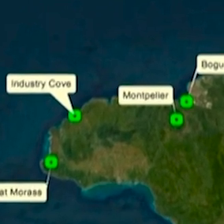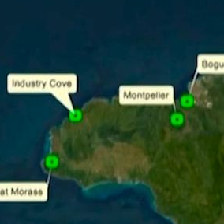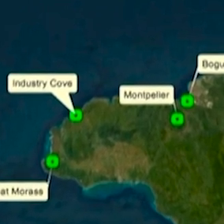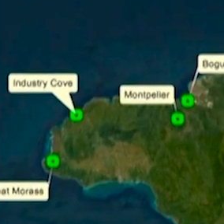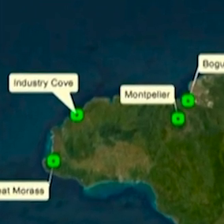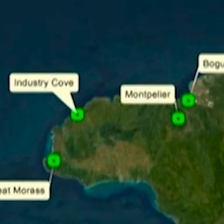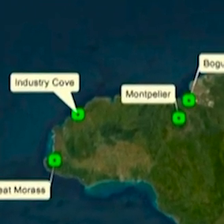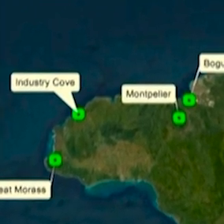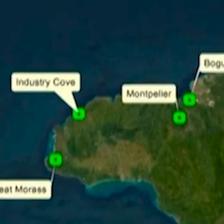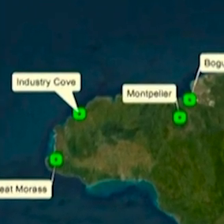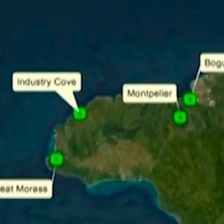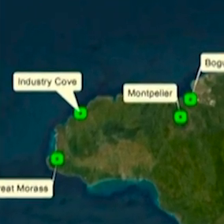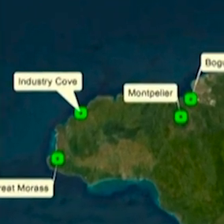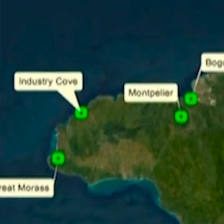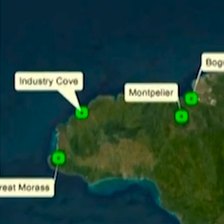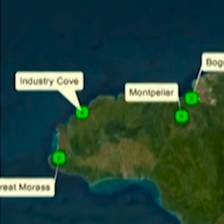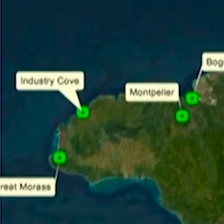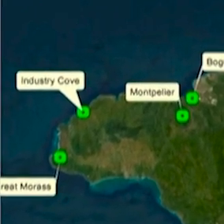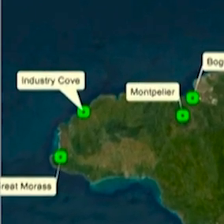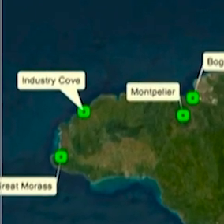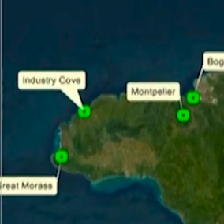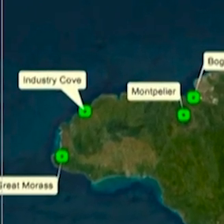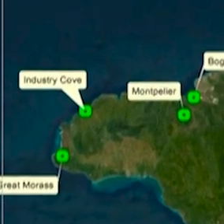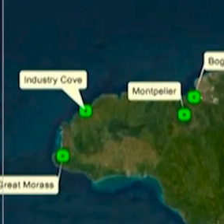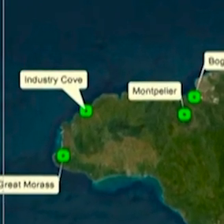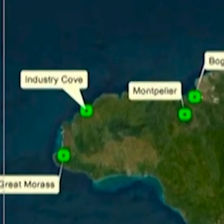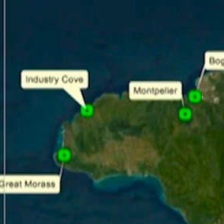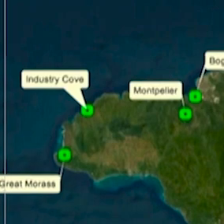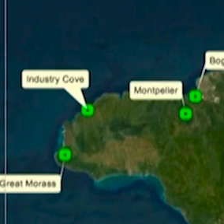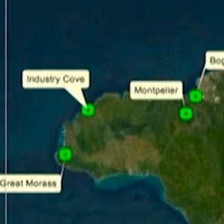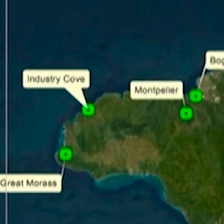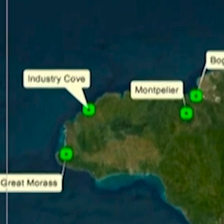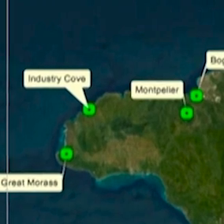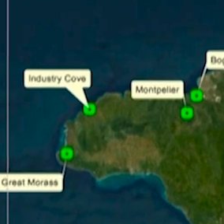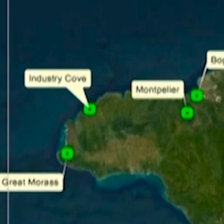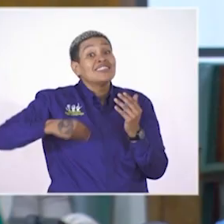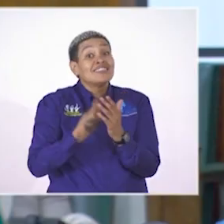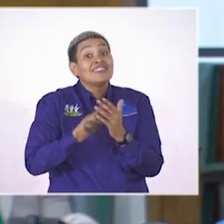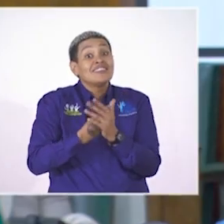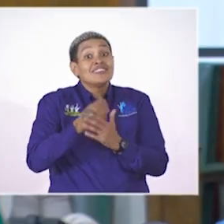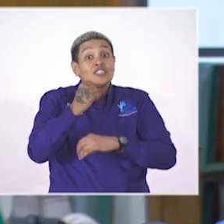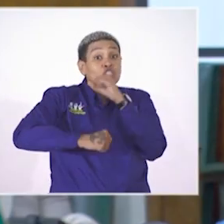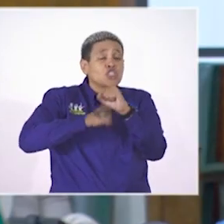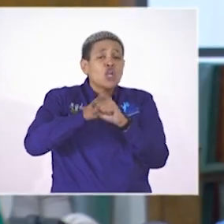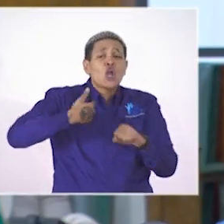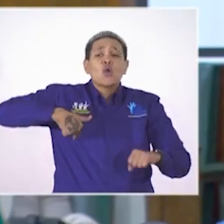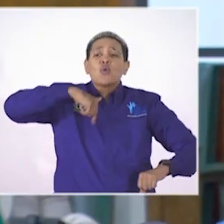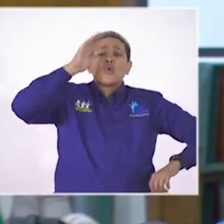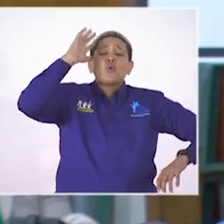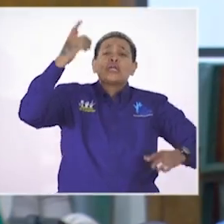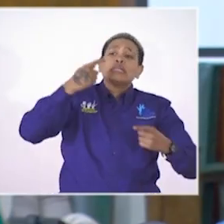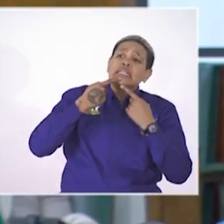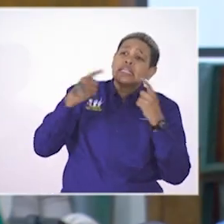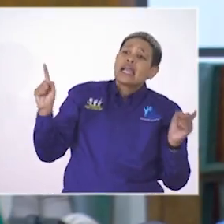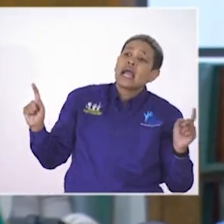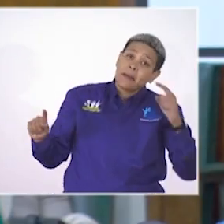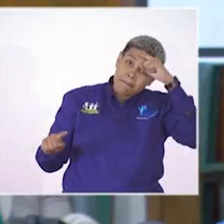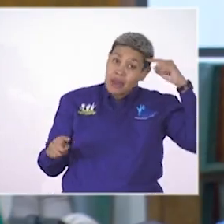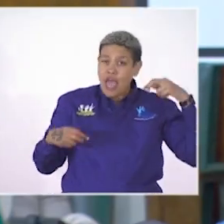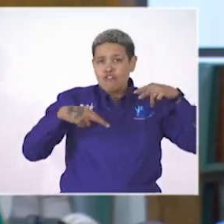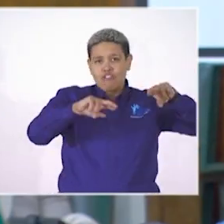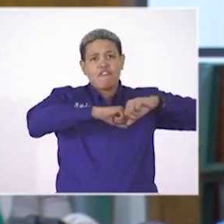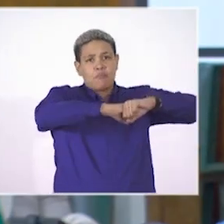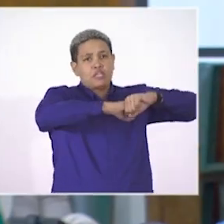will exceed that target. In this financial year, we declared the Black River